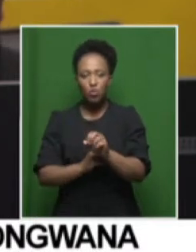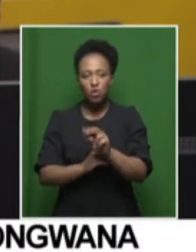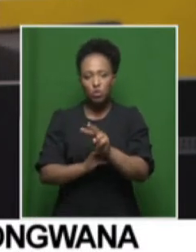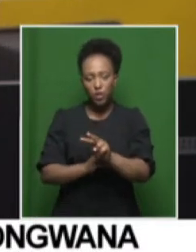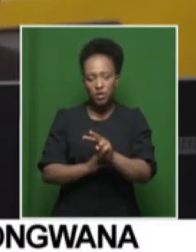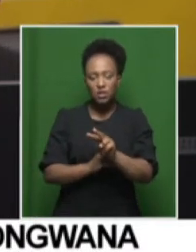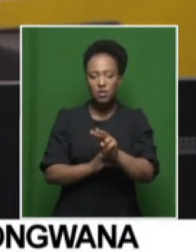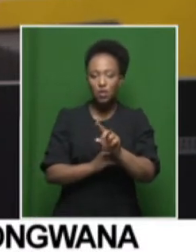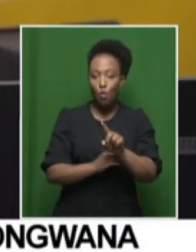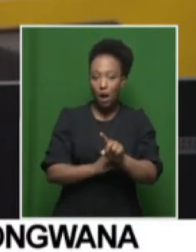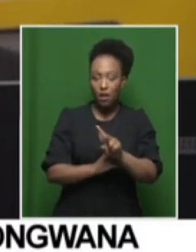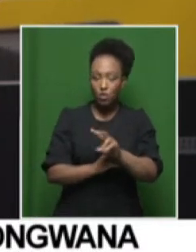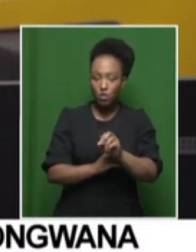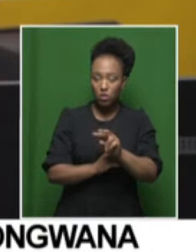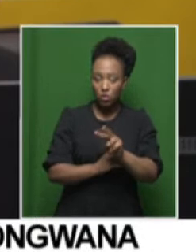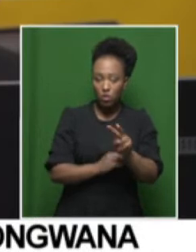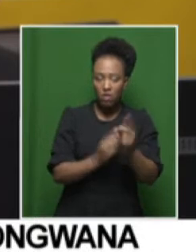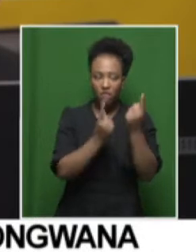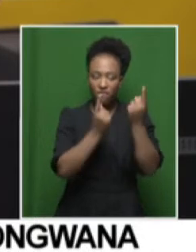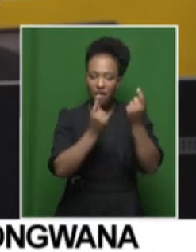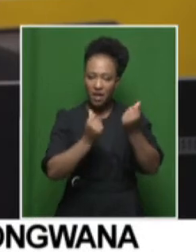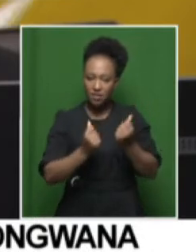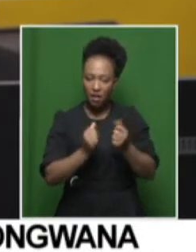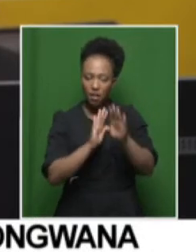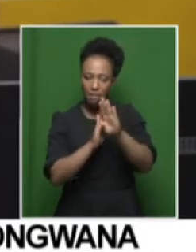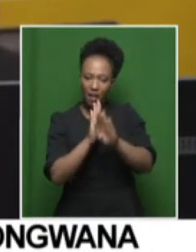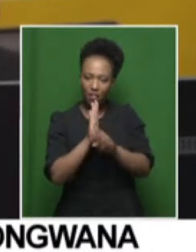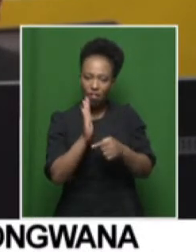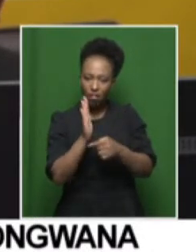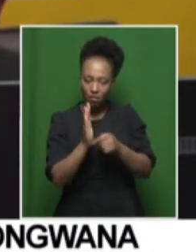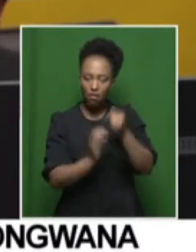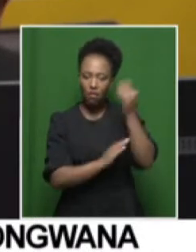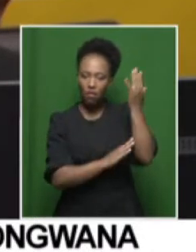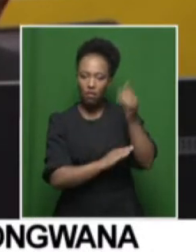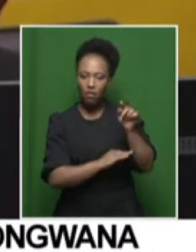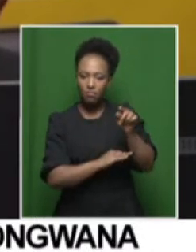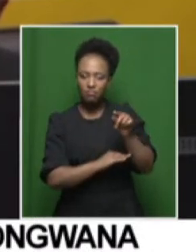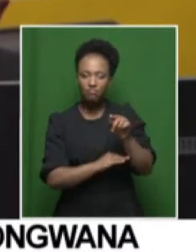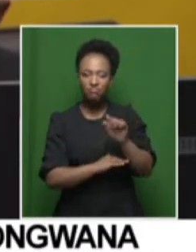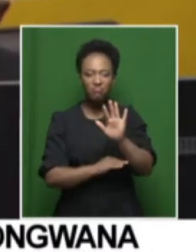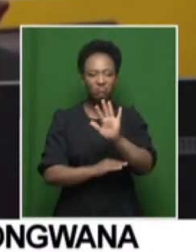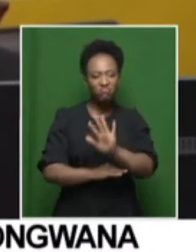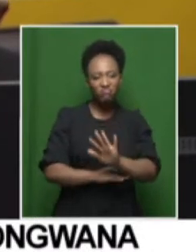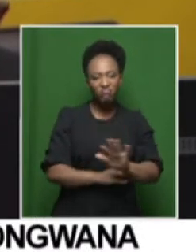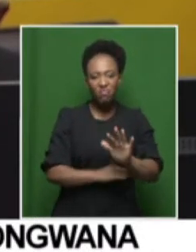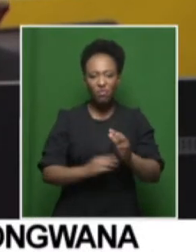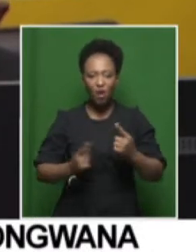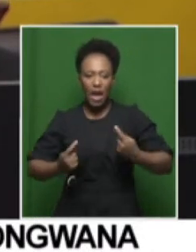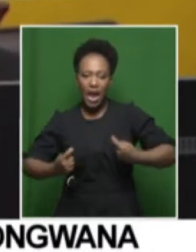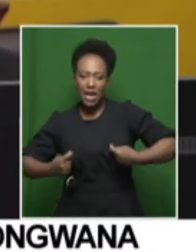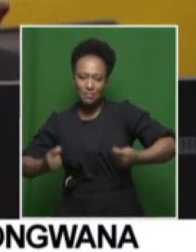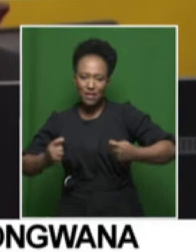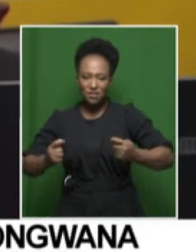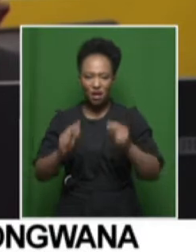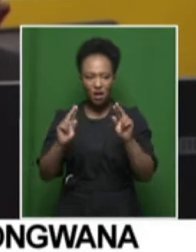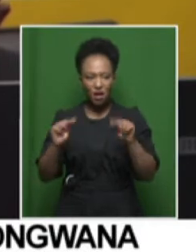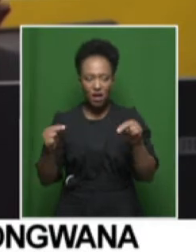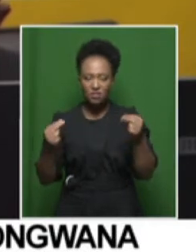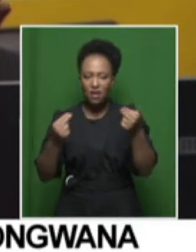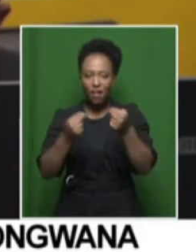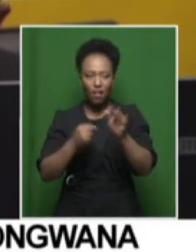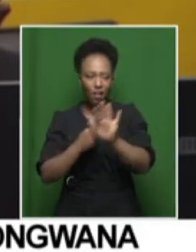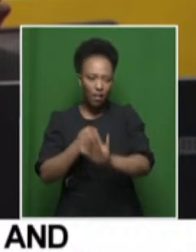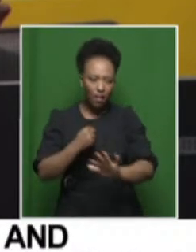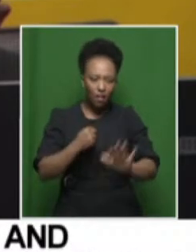2021-2022 Financial Year Bill, the estimate of national expenditure, the